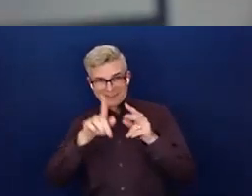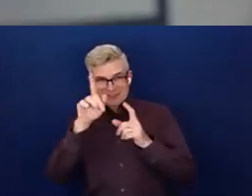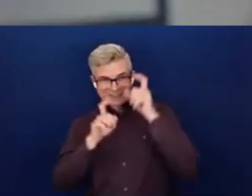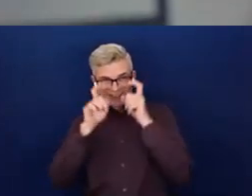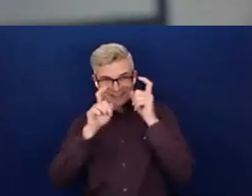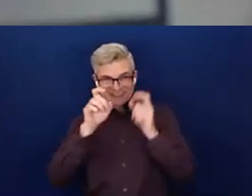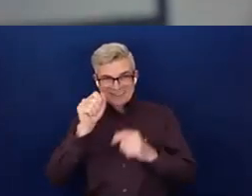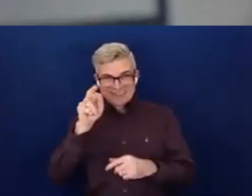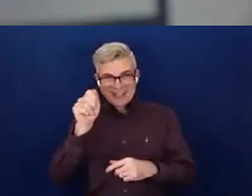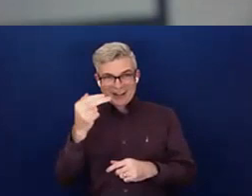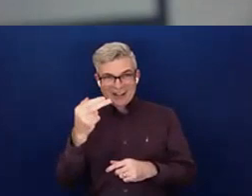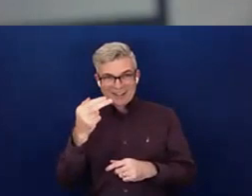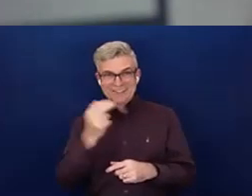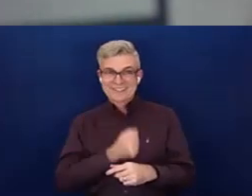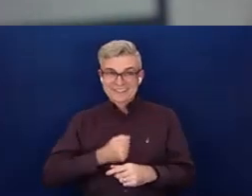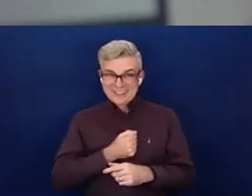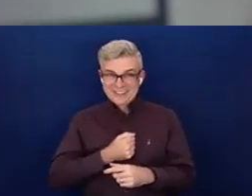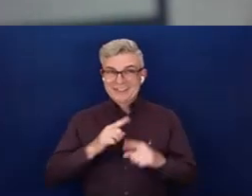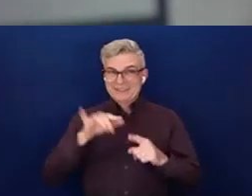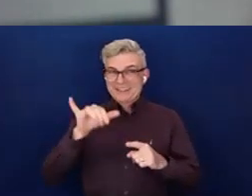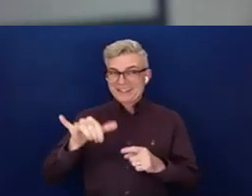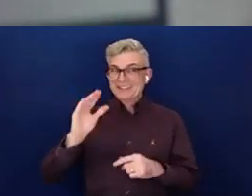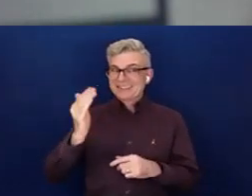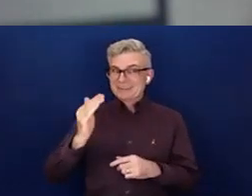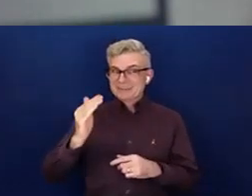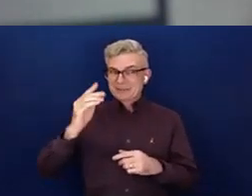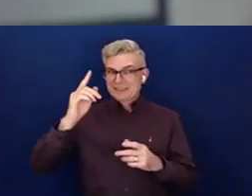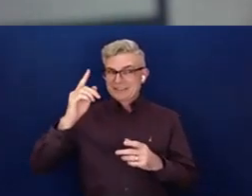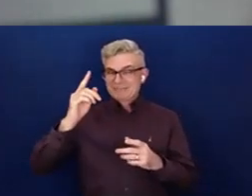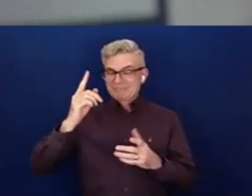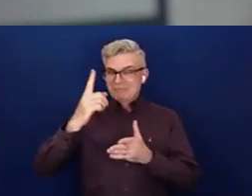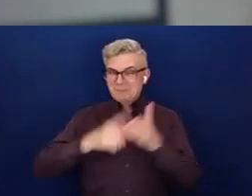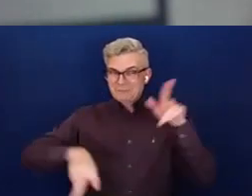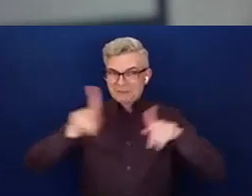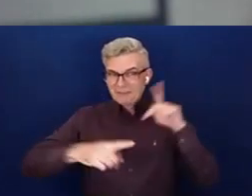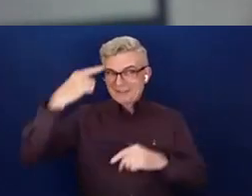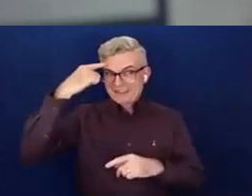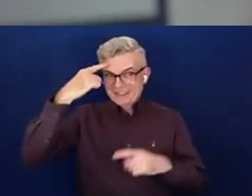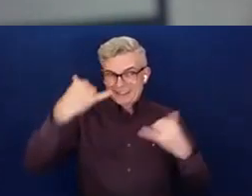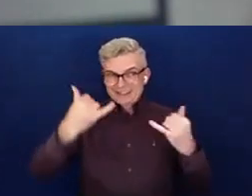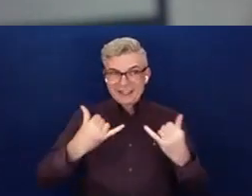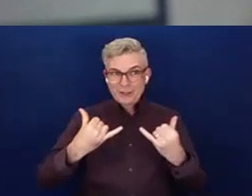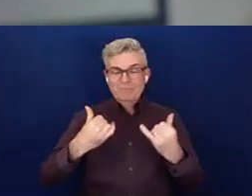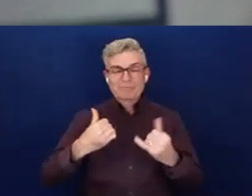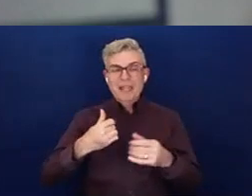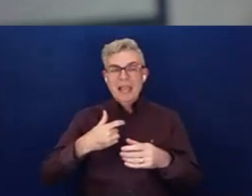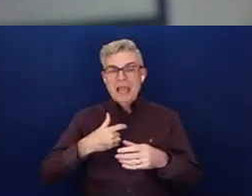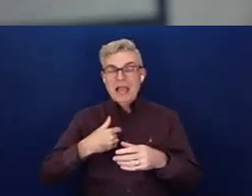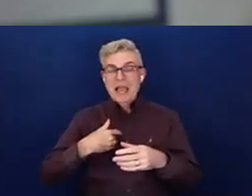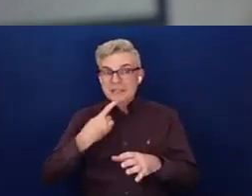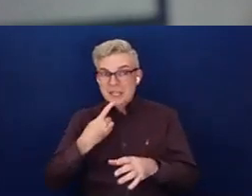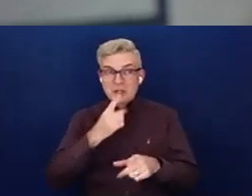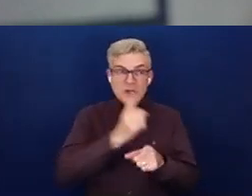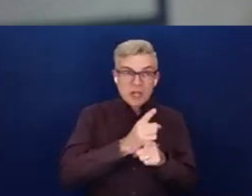That is the perception at the moment. I'm not saying it's right or wrong. I'm just saying that is how the decision was made